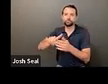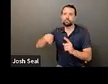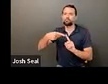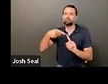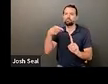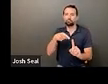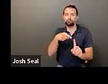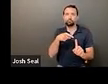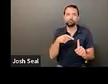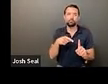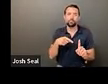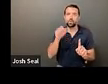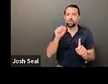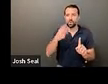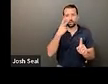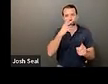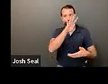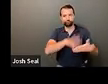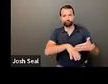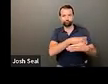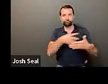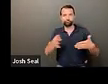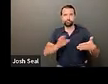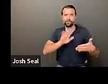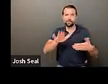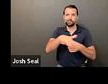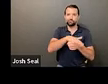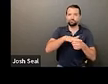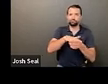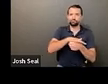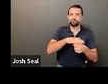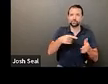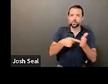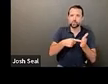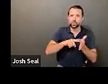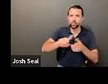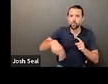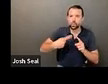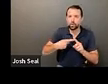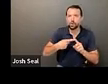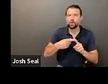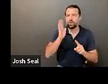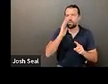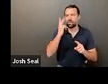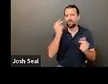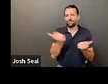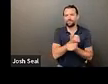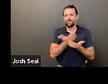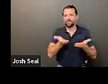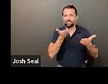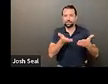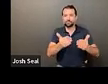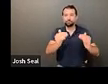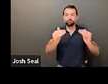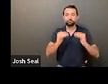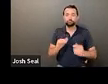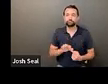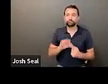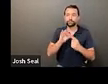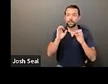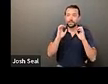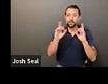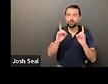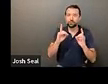if you go to that link. The special education director directory is on our website now. The monitoring